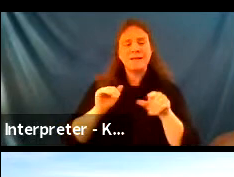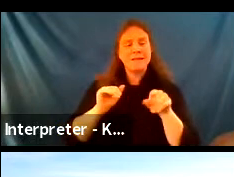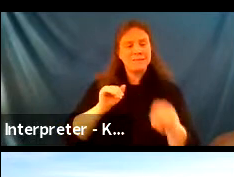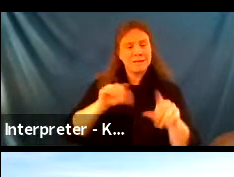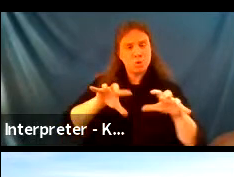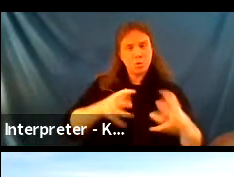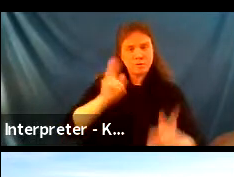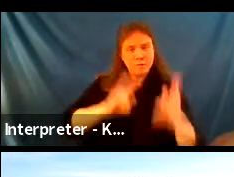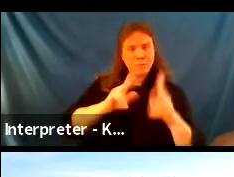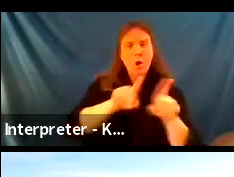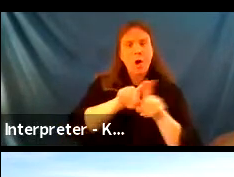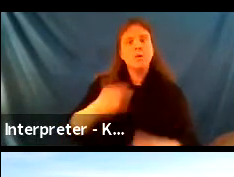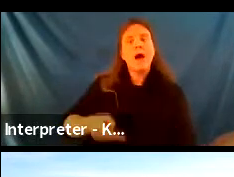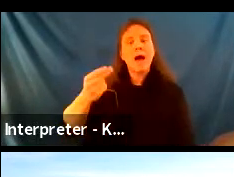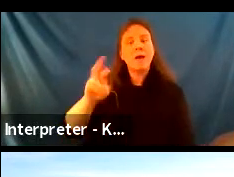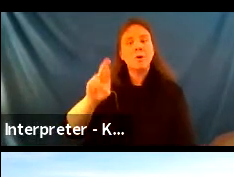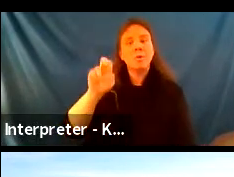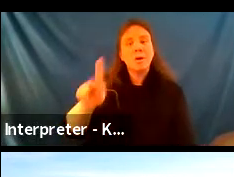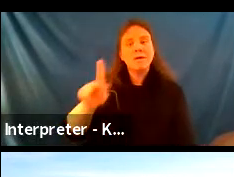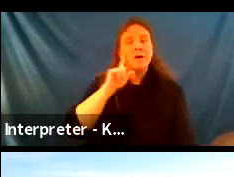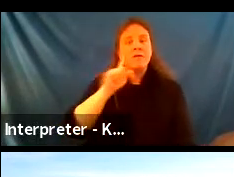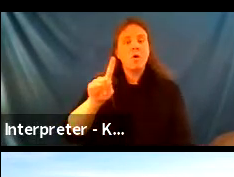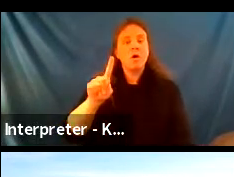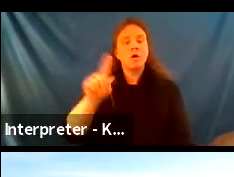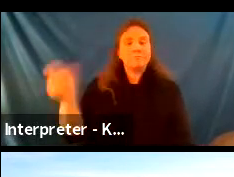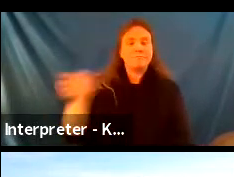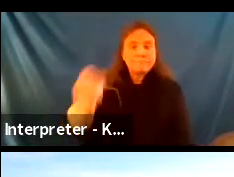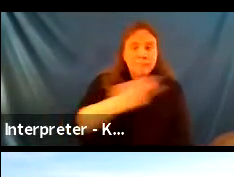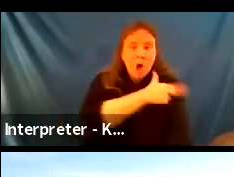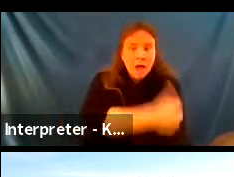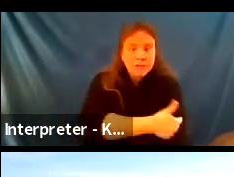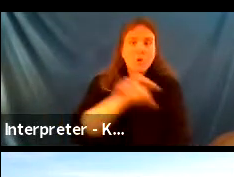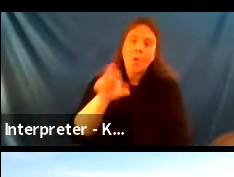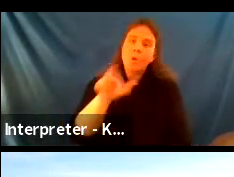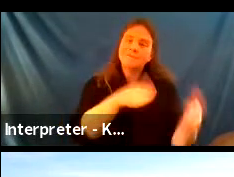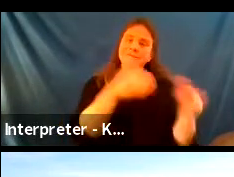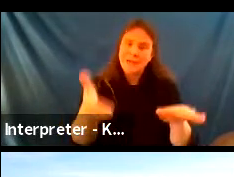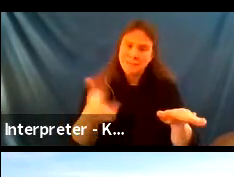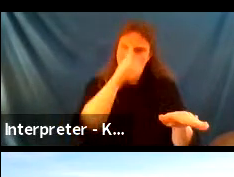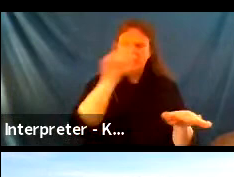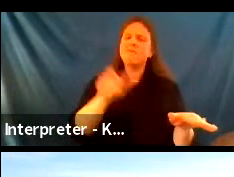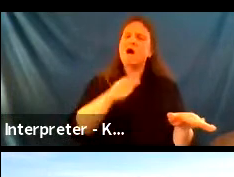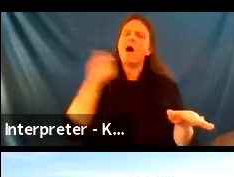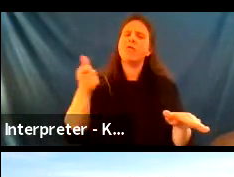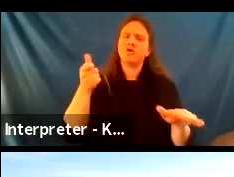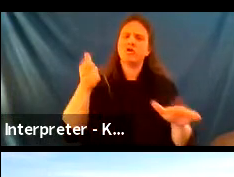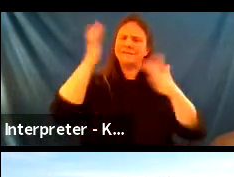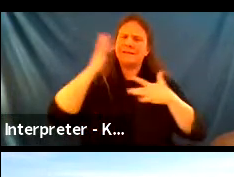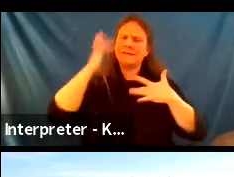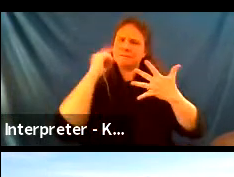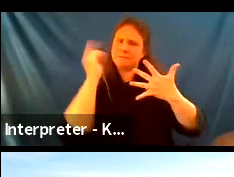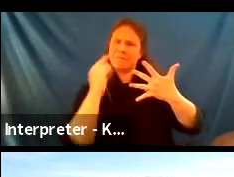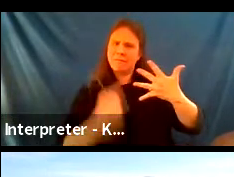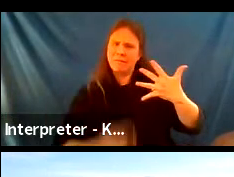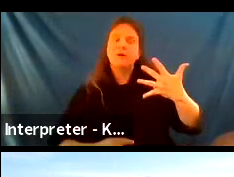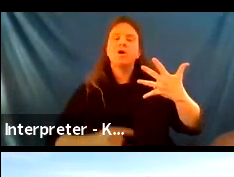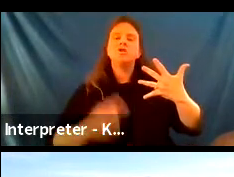high risk for both hospitalization and death. And so I think those are the things that we're trying to balance in terms of making sure that